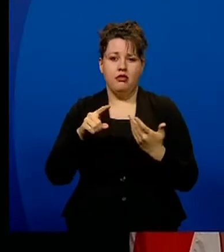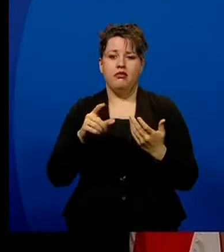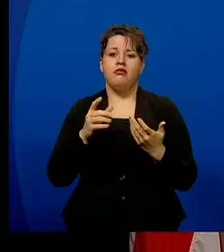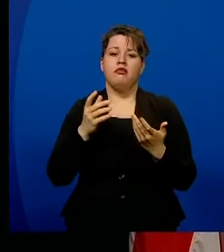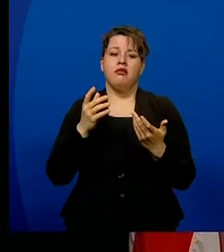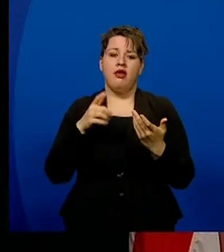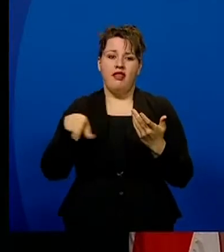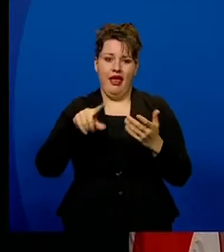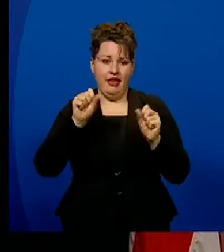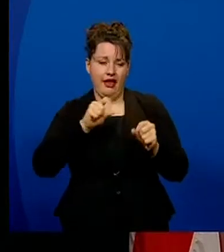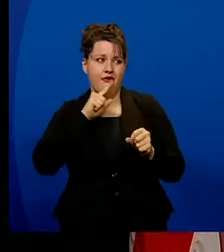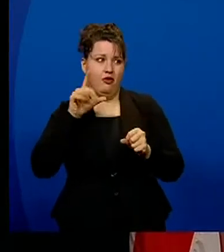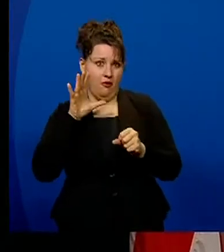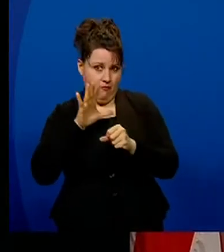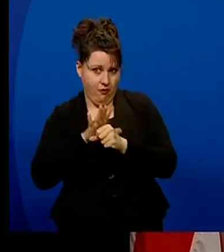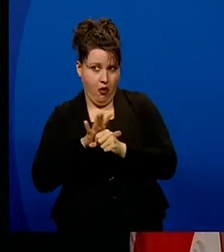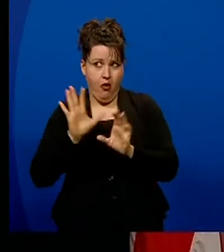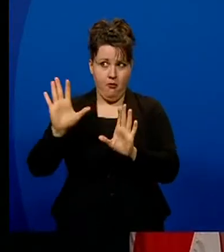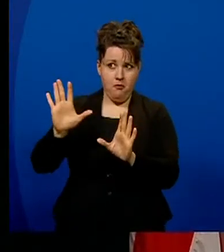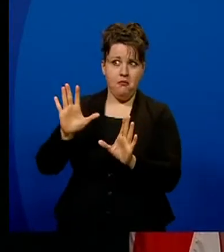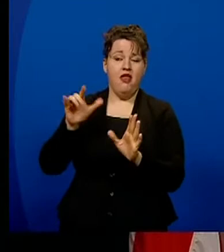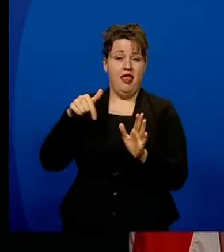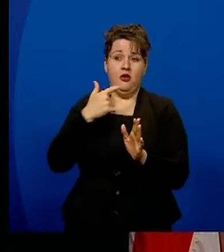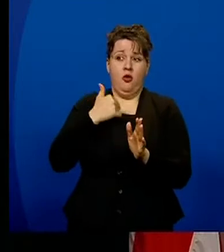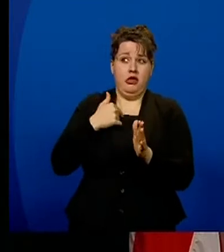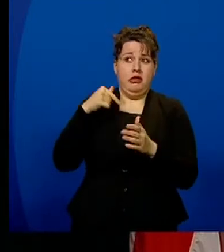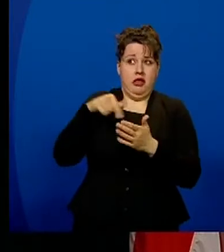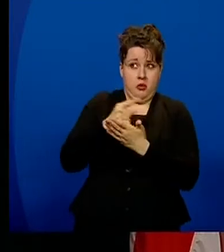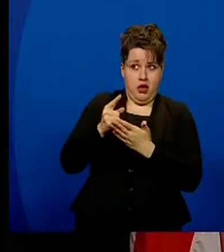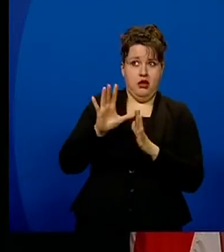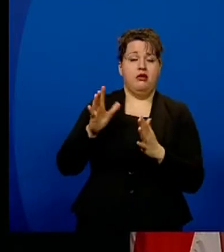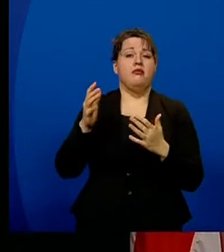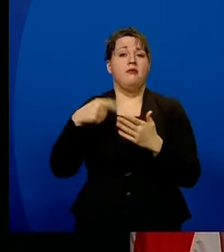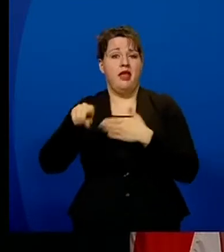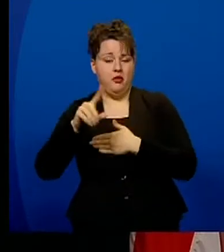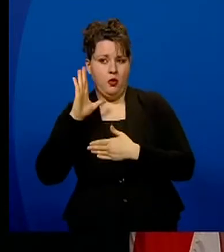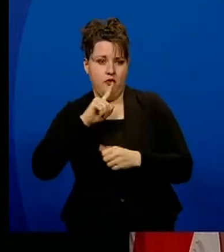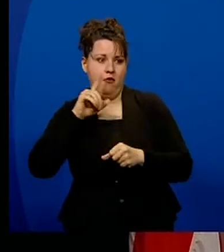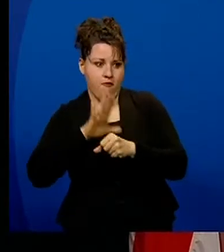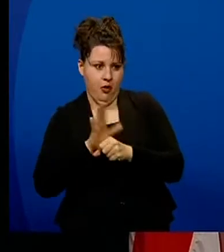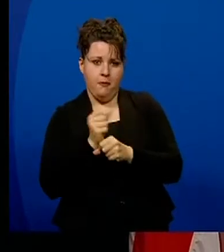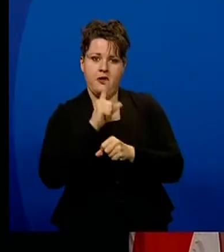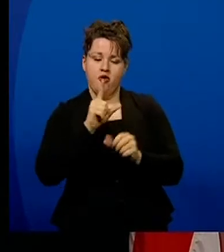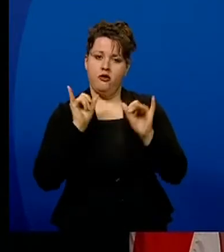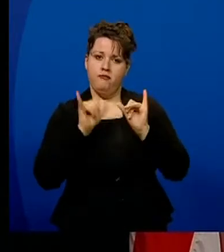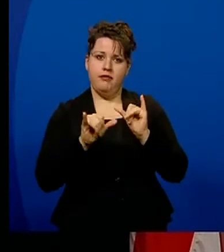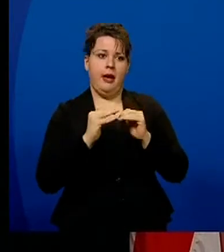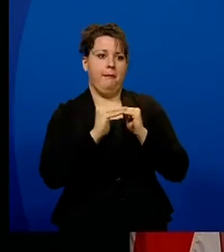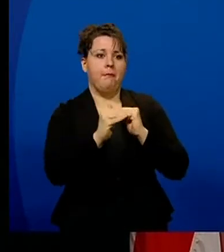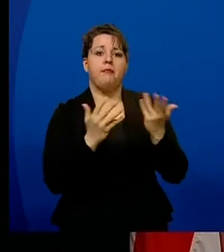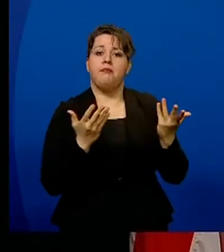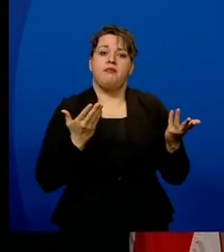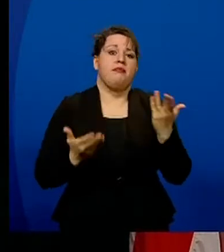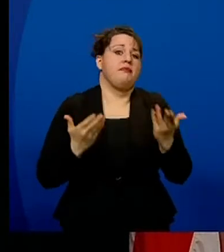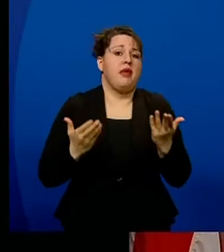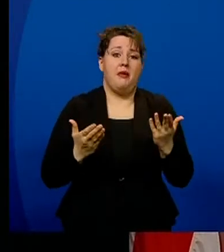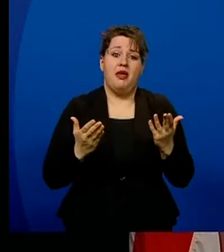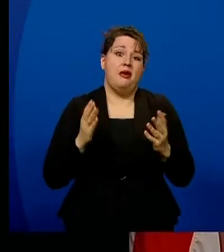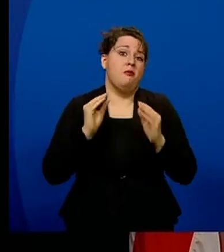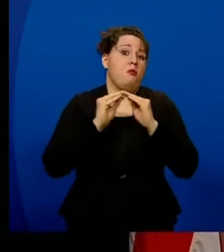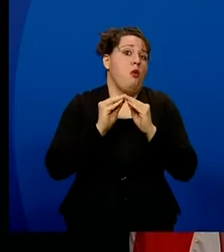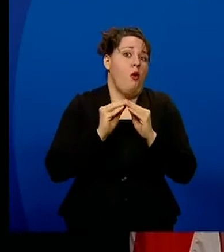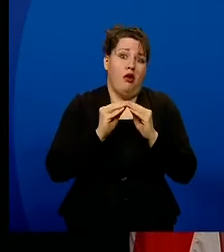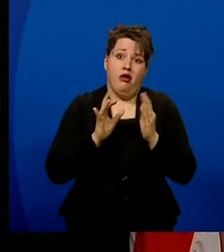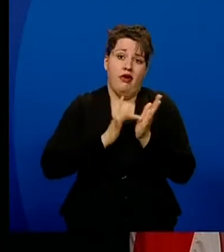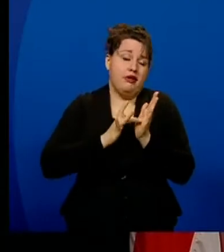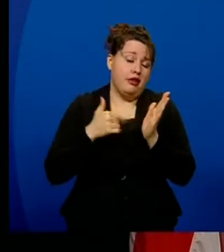they've confirmed what they told us this week, that still stands, and possibly, Dave, there could be even some additional vaccines. But